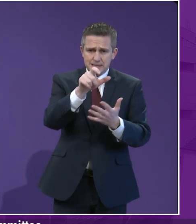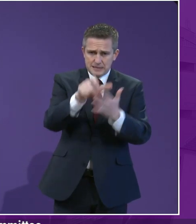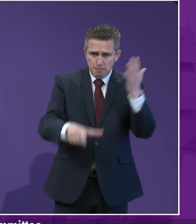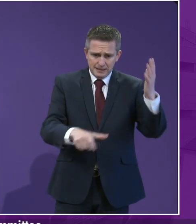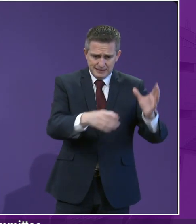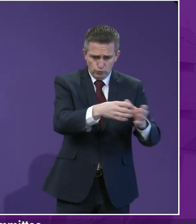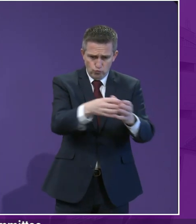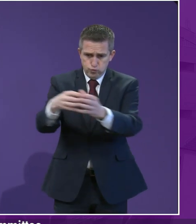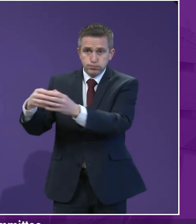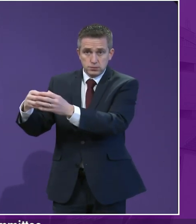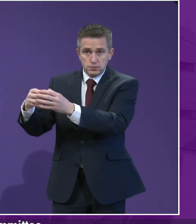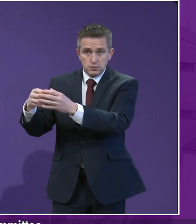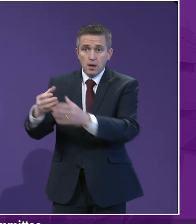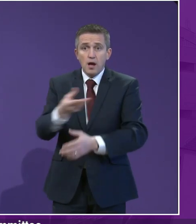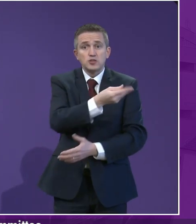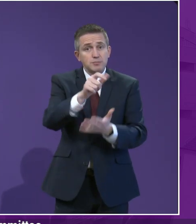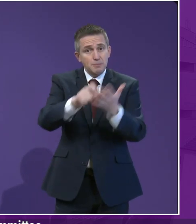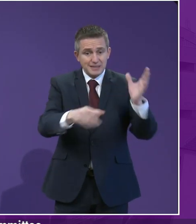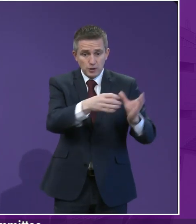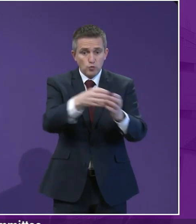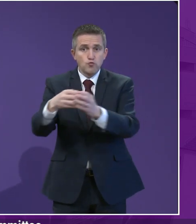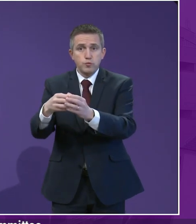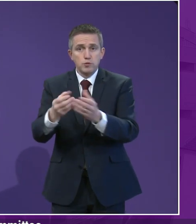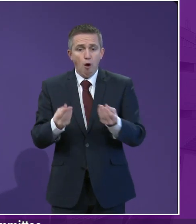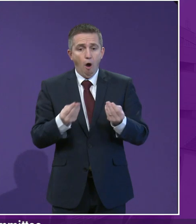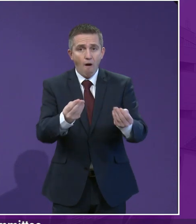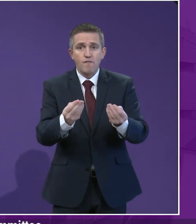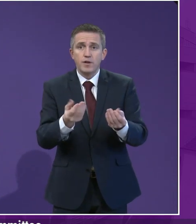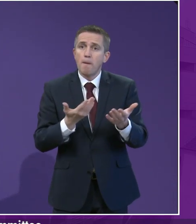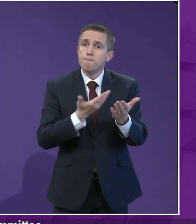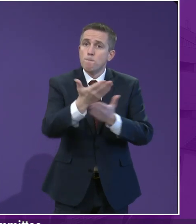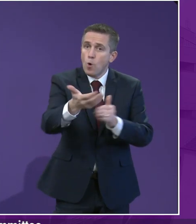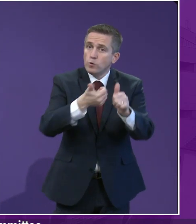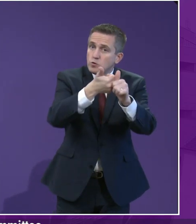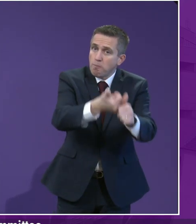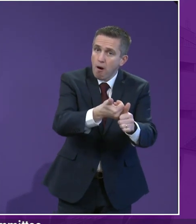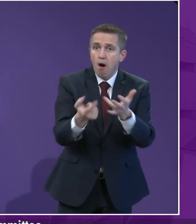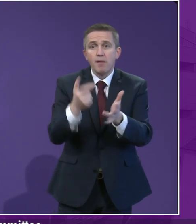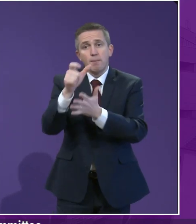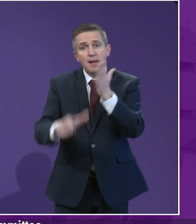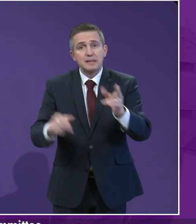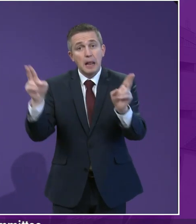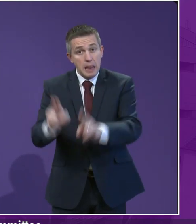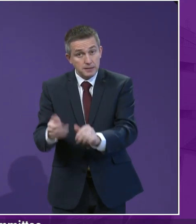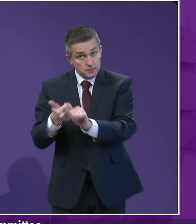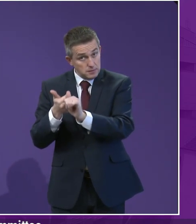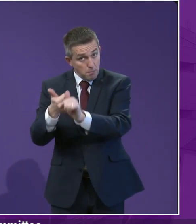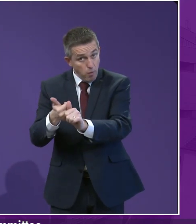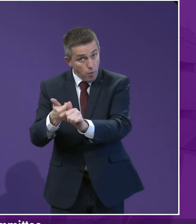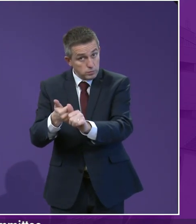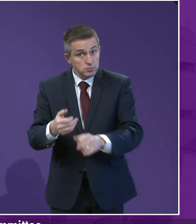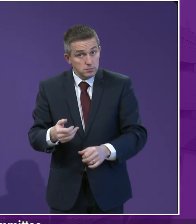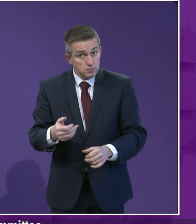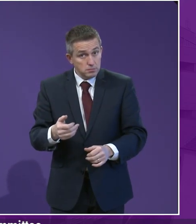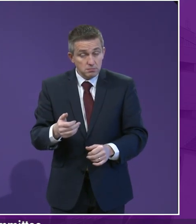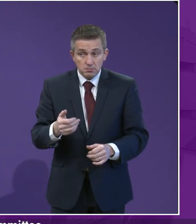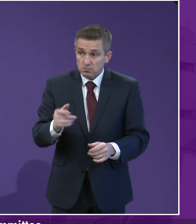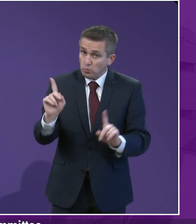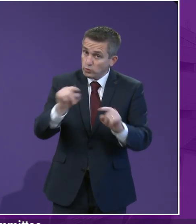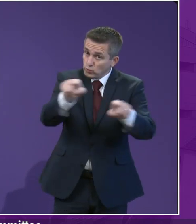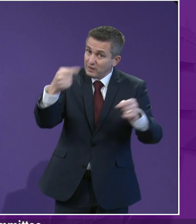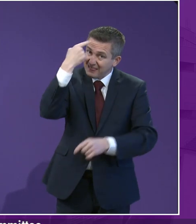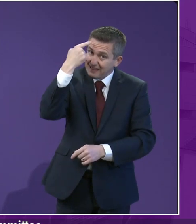have mental health issues, you can have lots of disabilities. From your experience, is there a hierarchy? If you have this